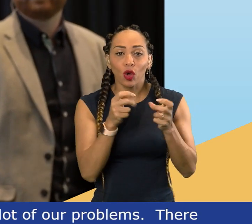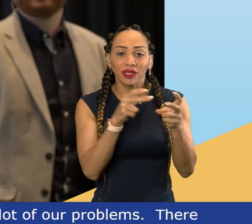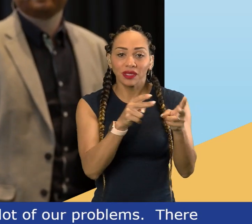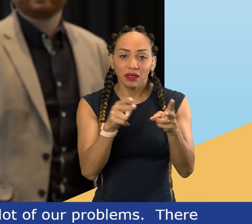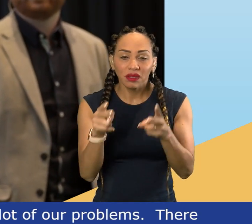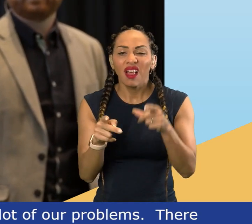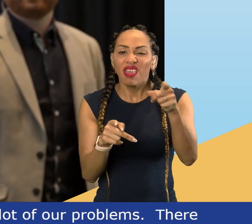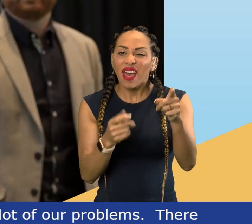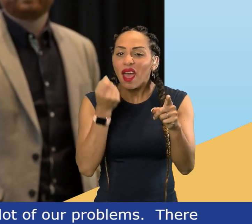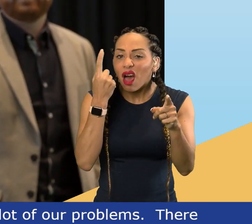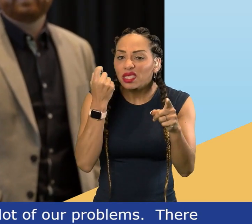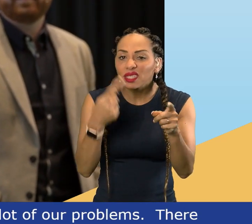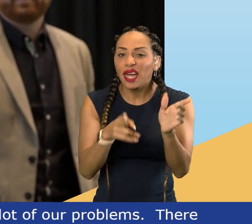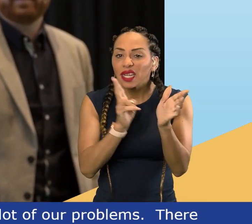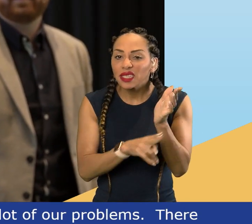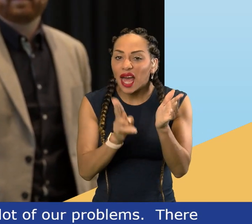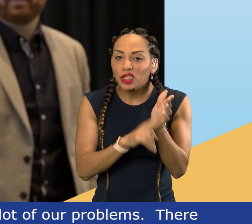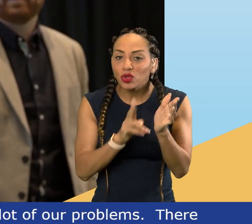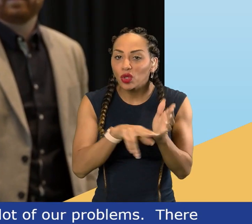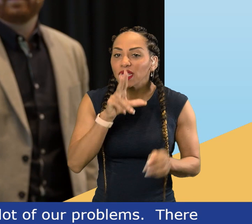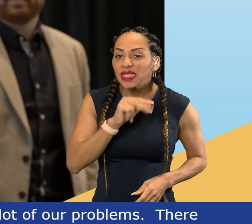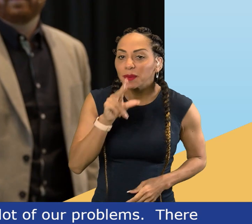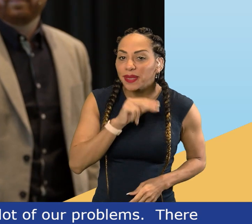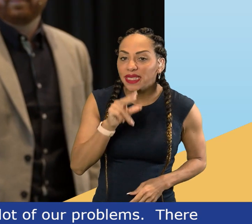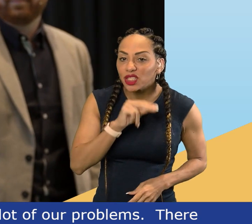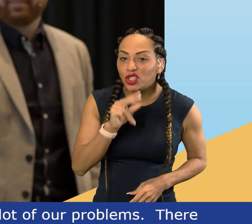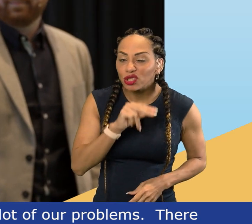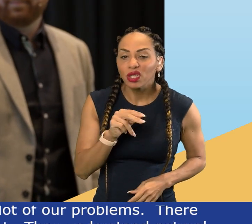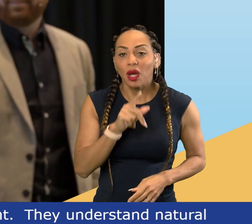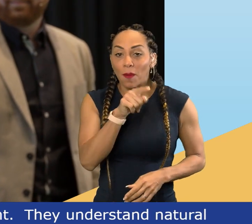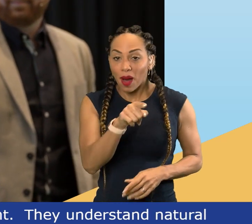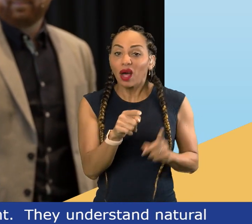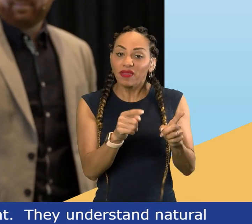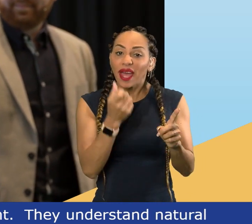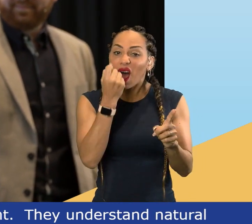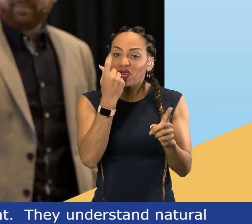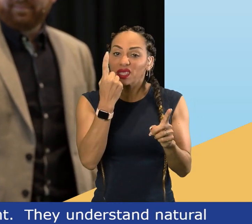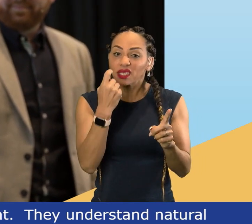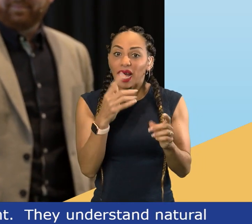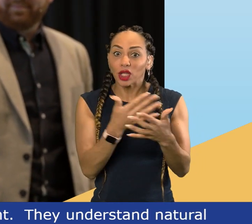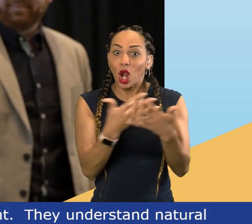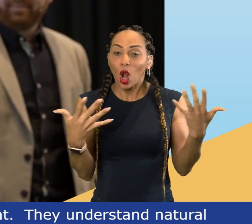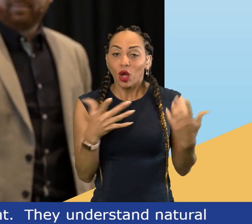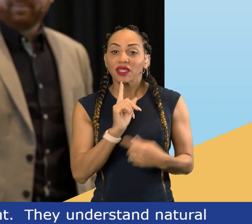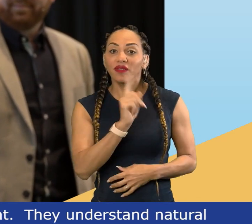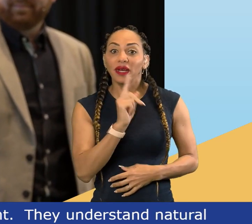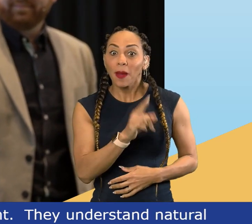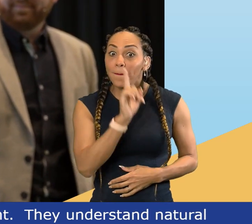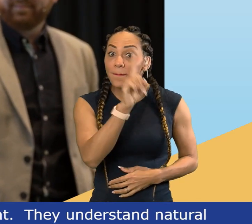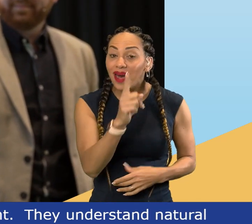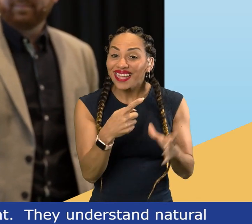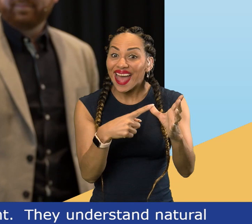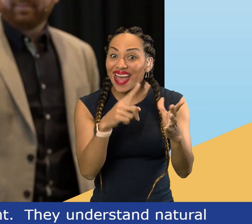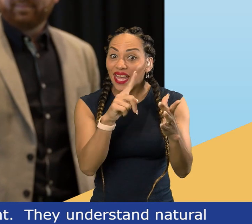natural speech, but all it really means is that they have a wider range of commands that they understand. But AI could actually help them